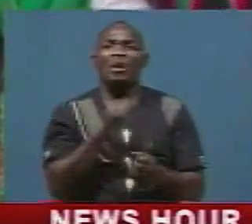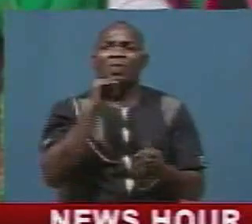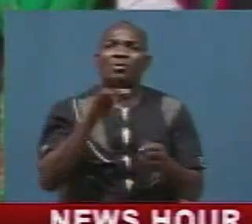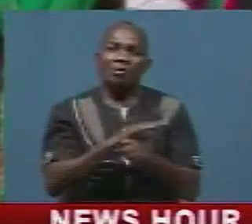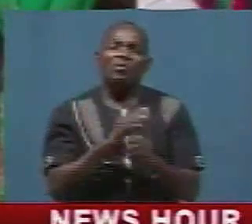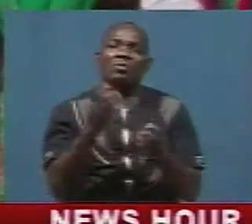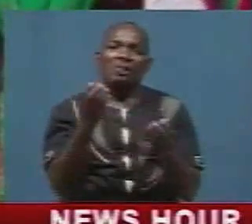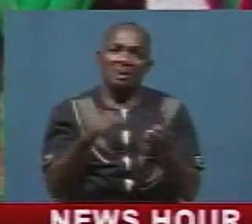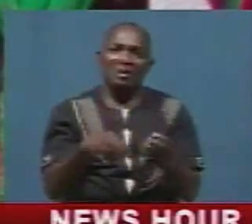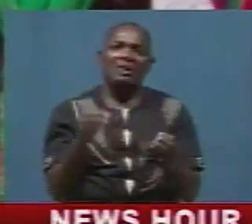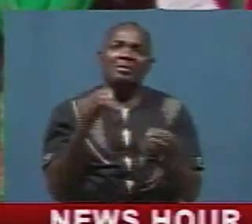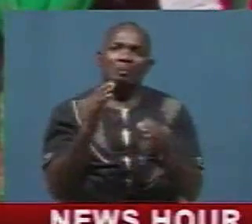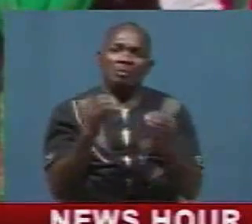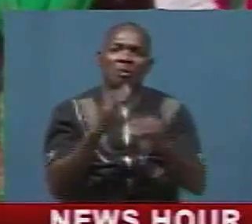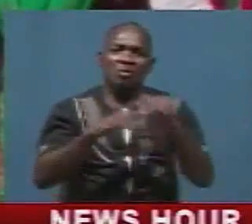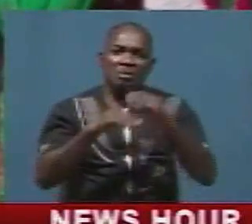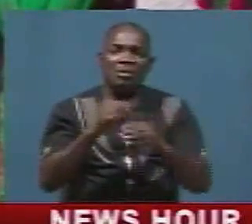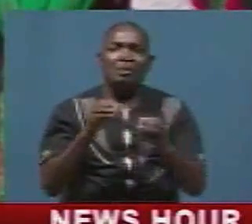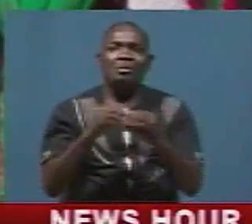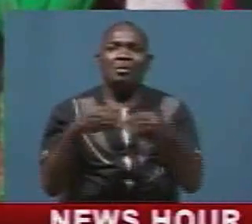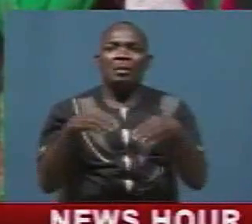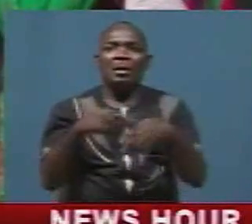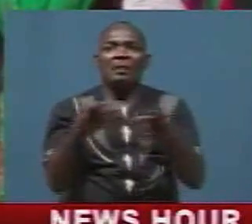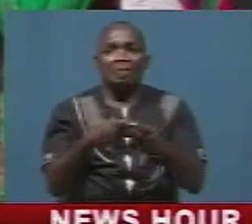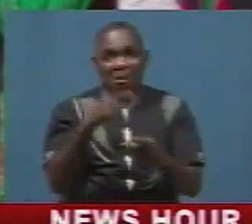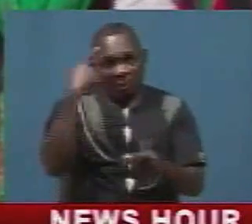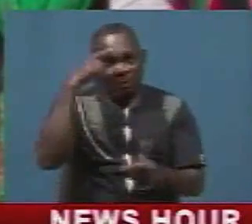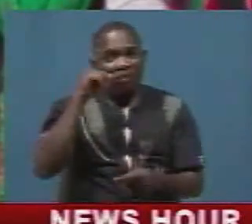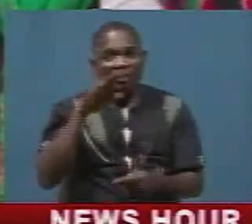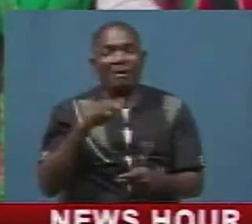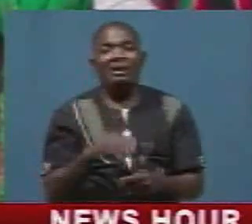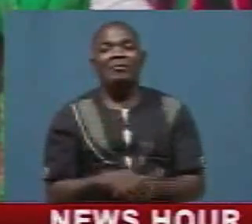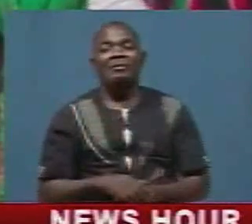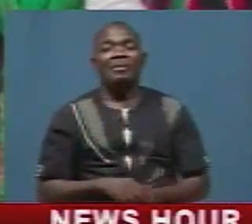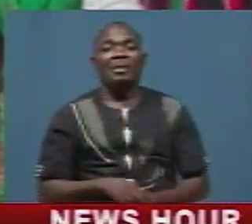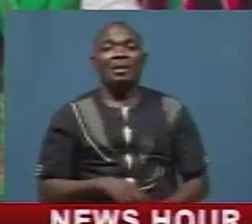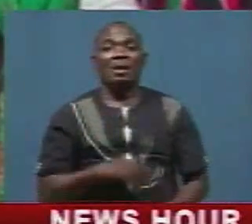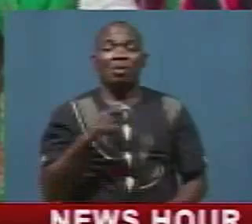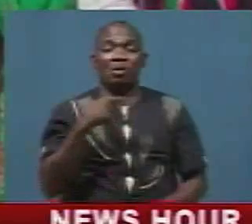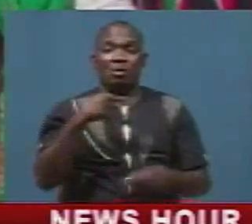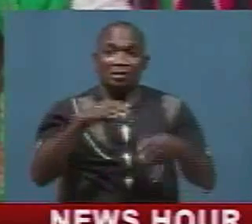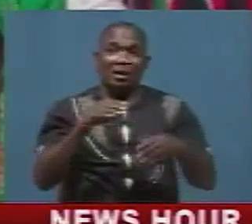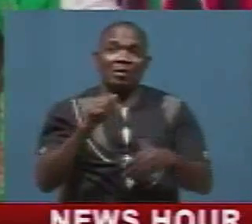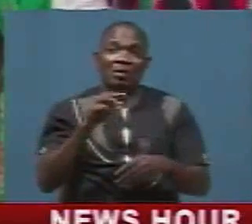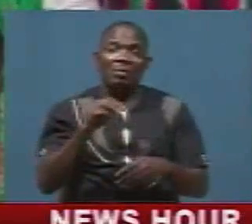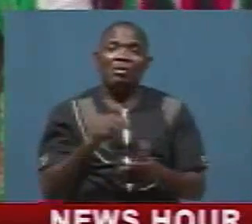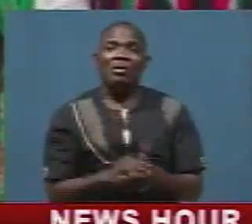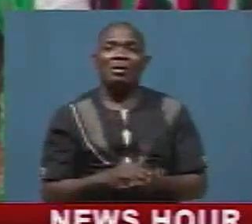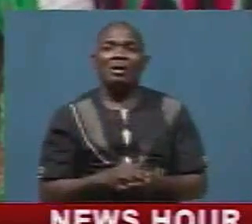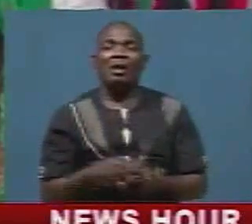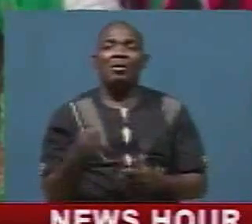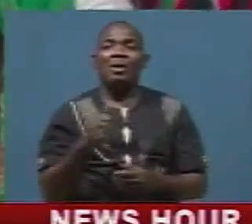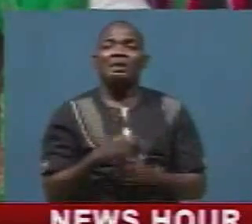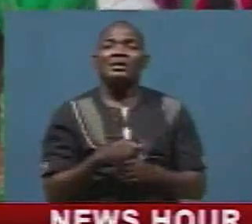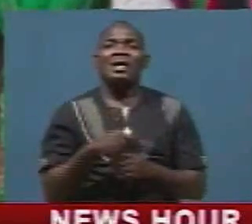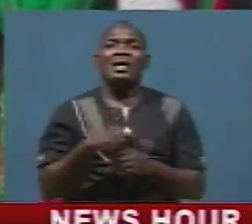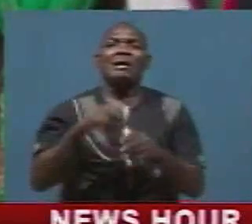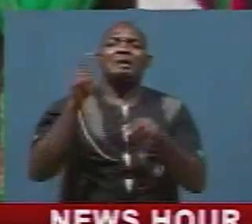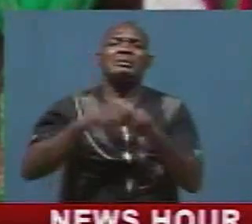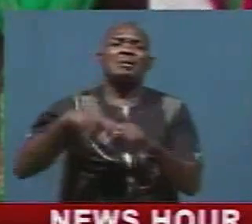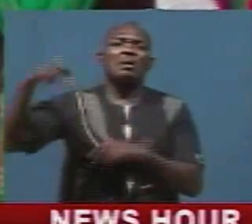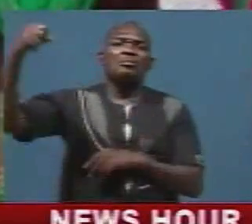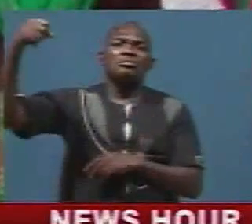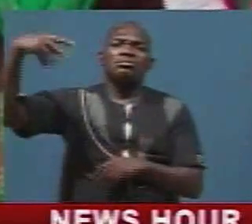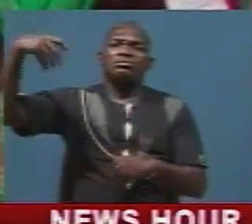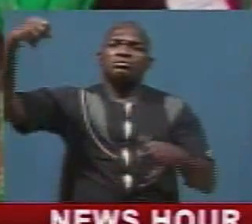si ensisi bin ka wo ensisi dia e fe po chance an ka wo na ye ye to dia odwom ne ye di awiem ho ba bia ne ye to ye